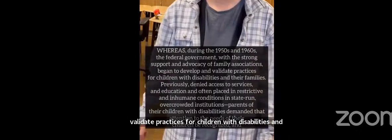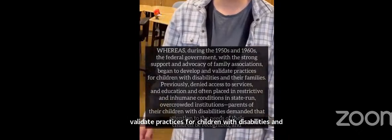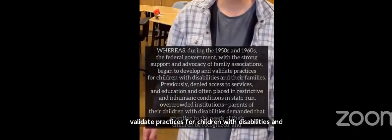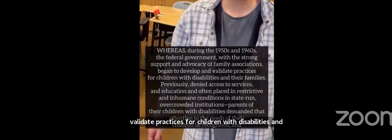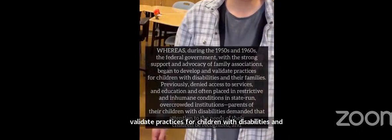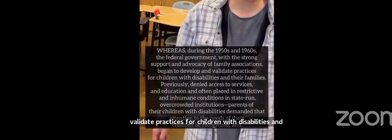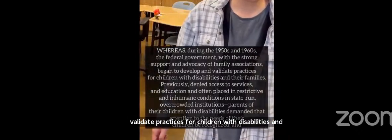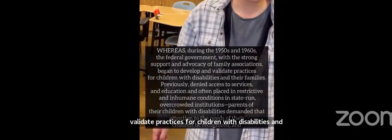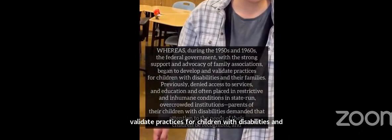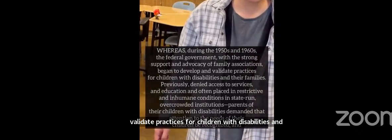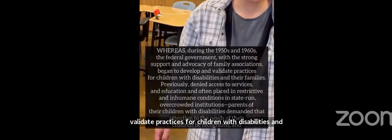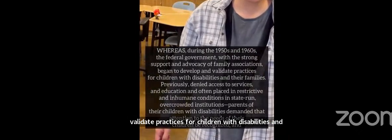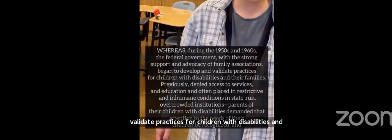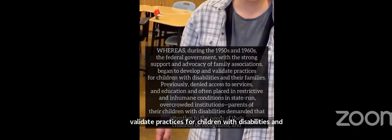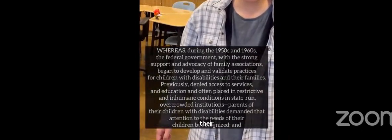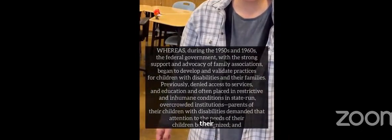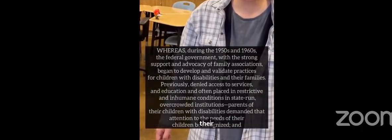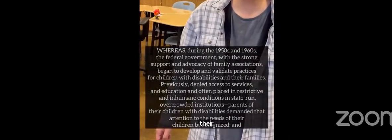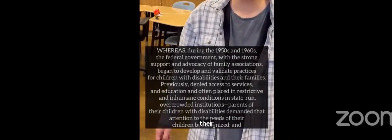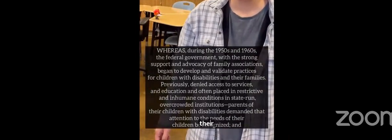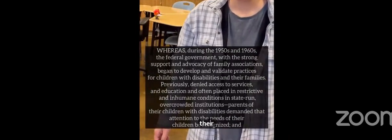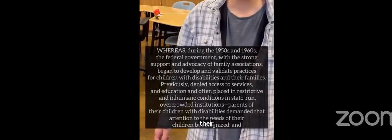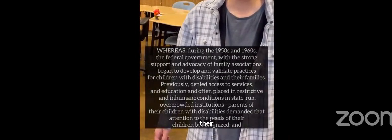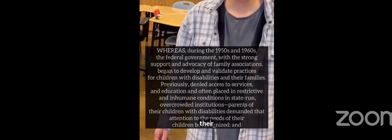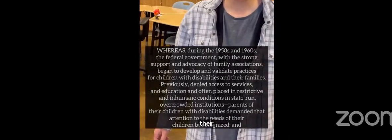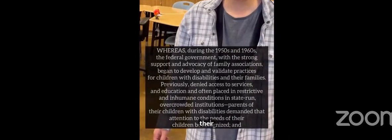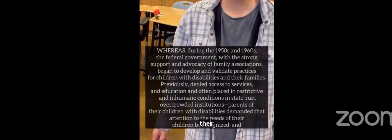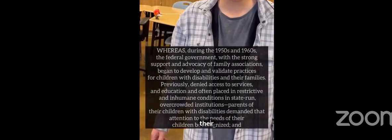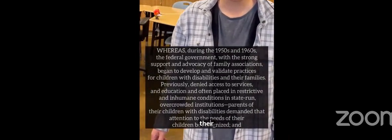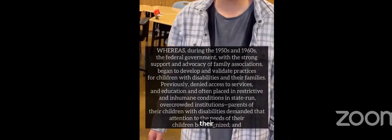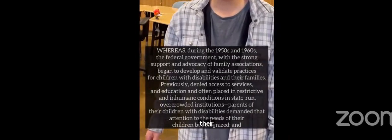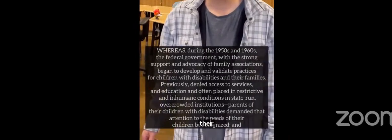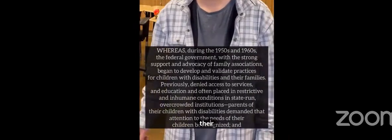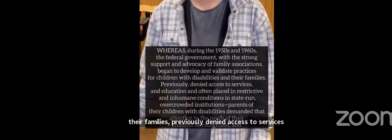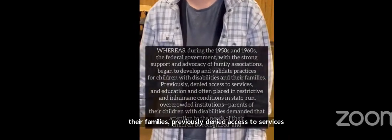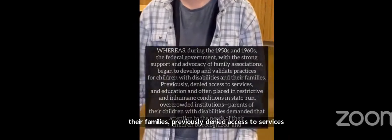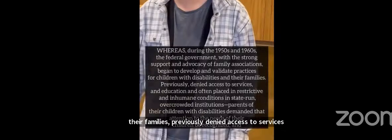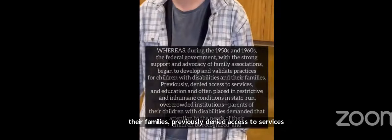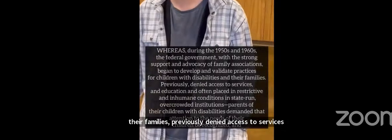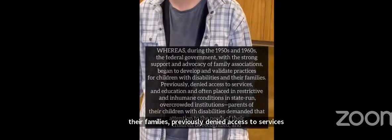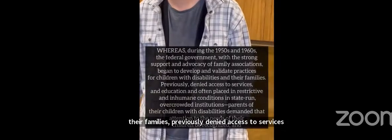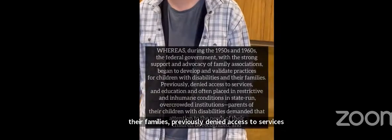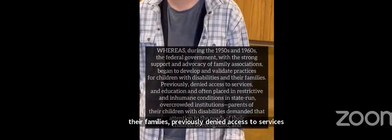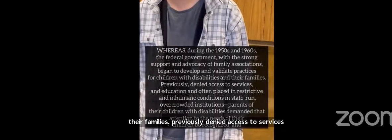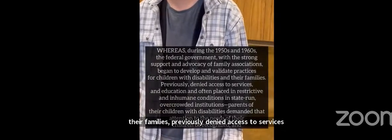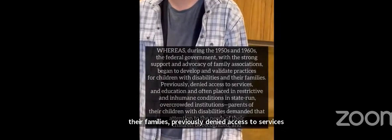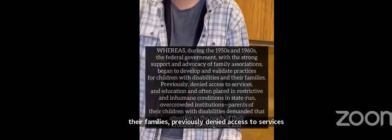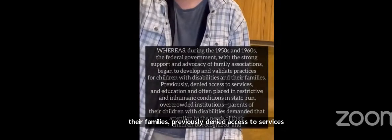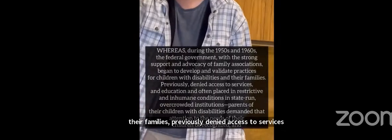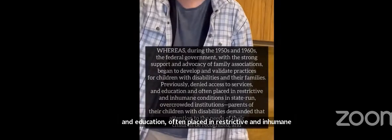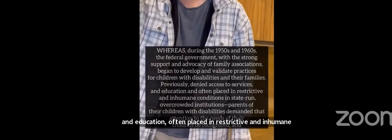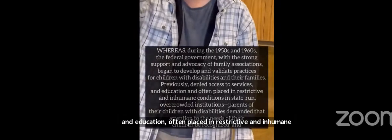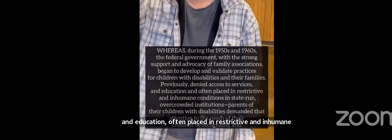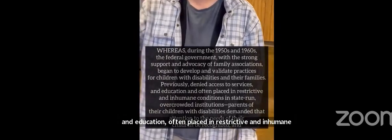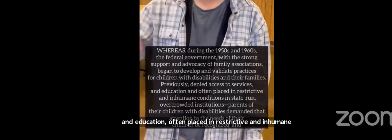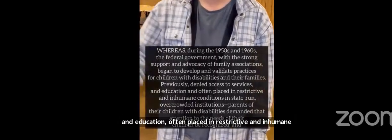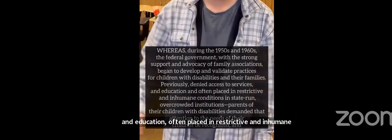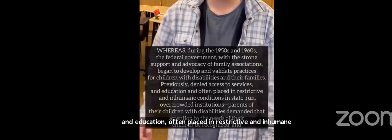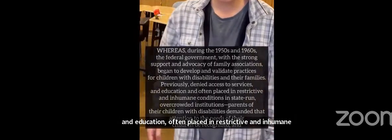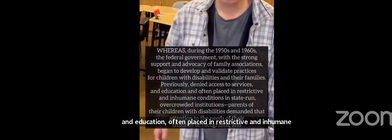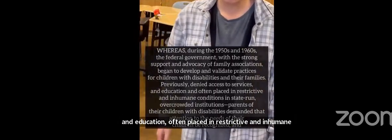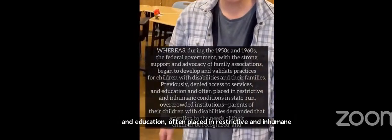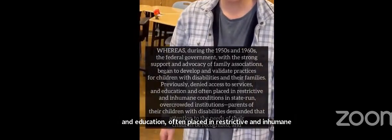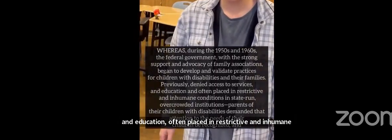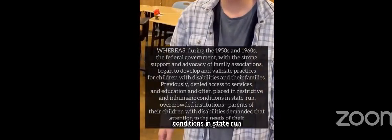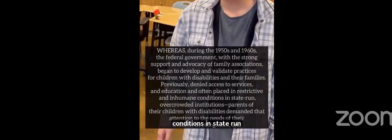previously denied access to services and education, often placed in restrictive and inhumane conditions in state-run,